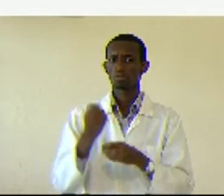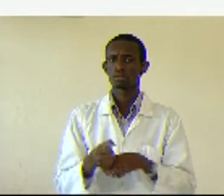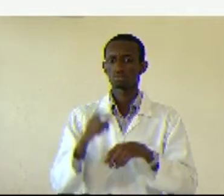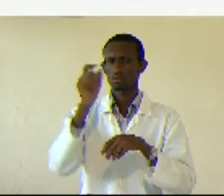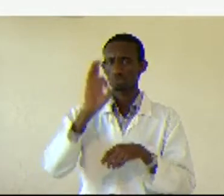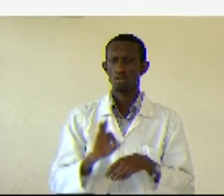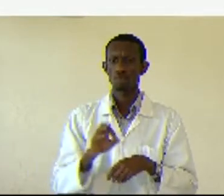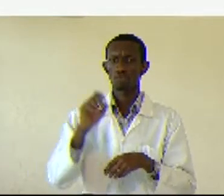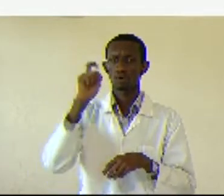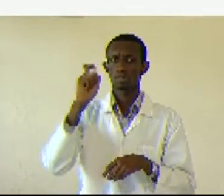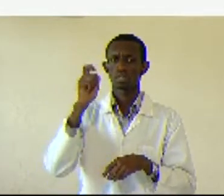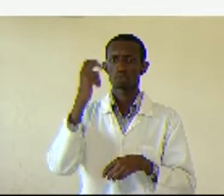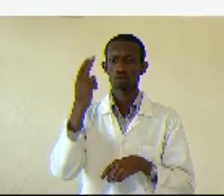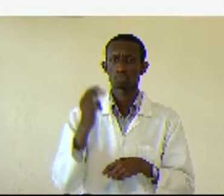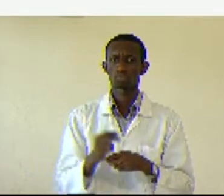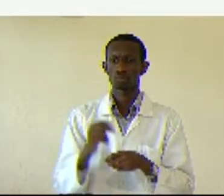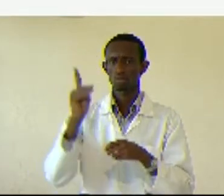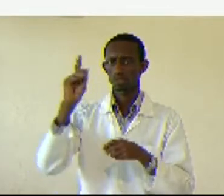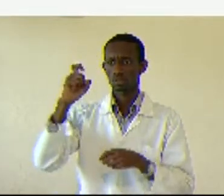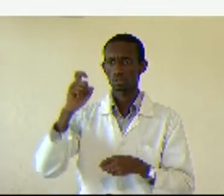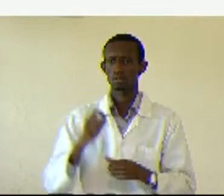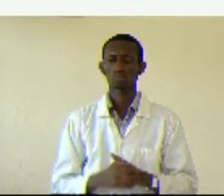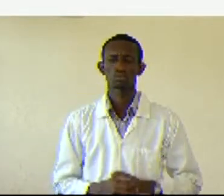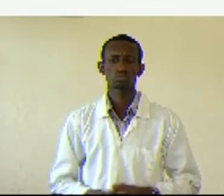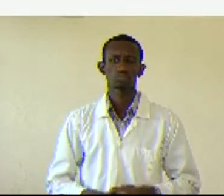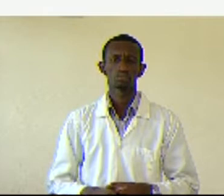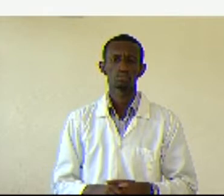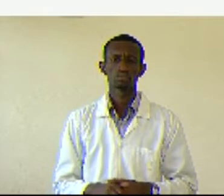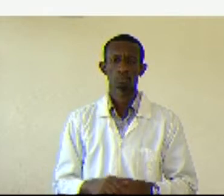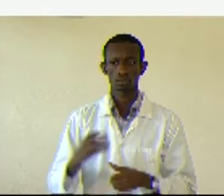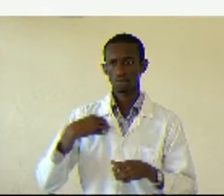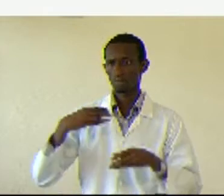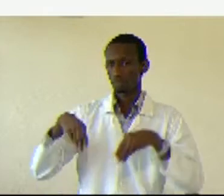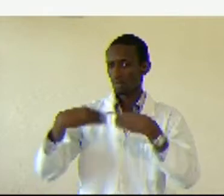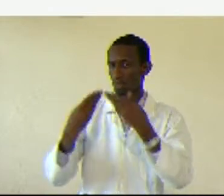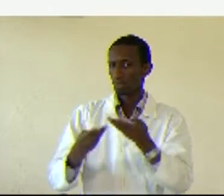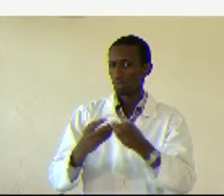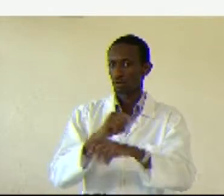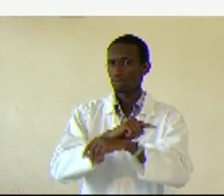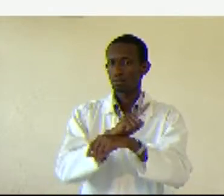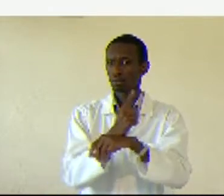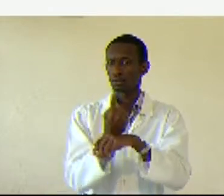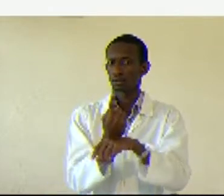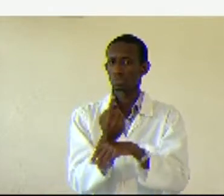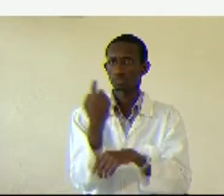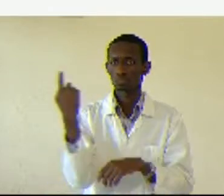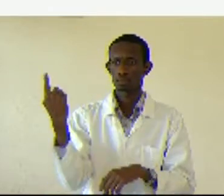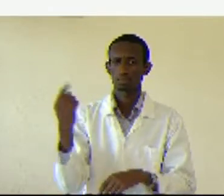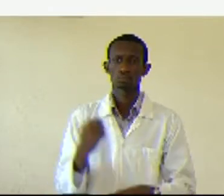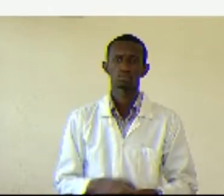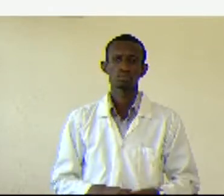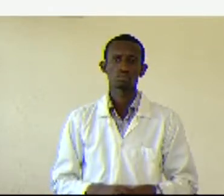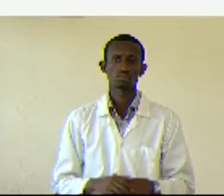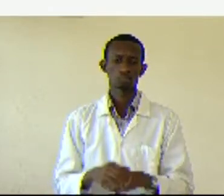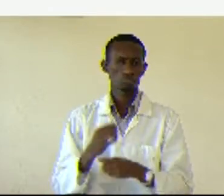integral of x squared dx. I give you 1 minute to work